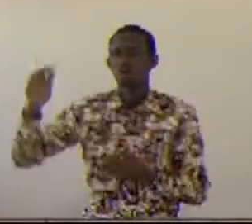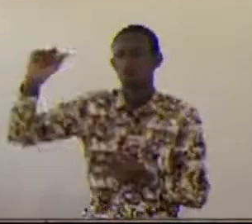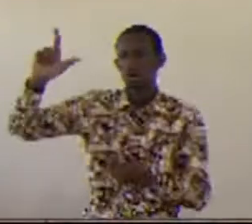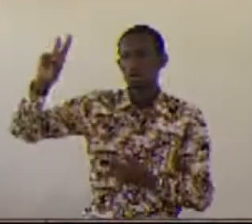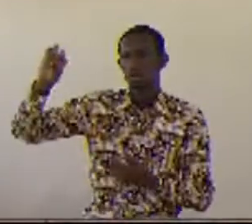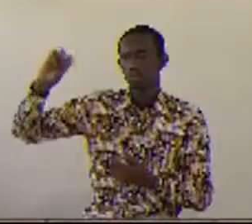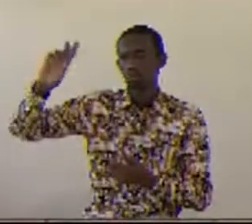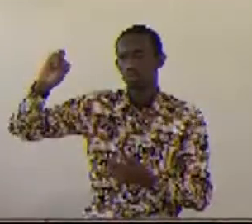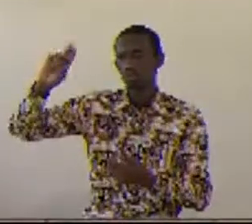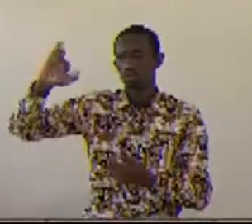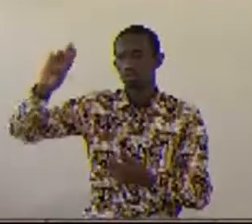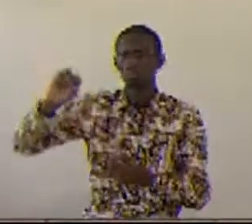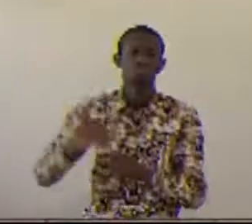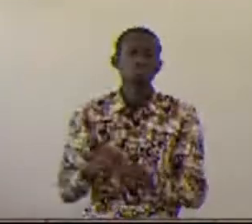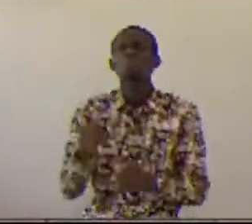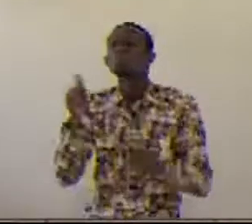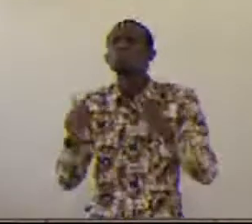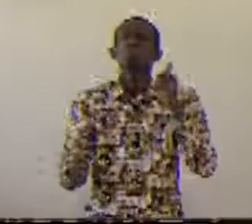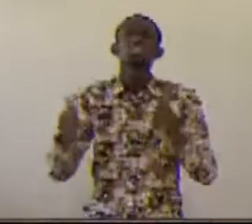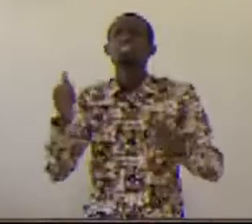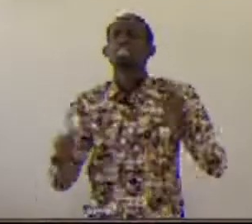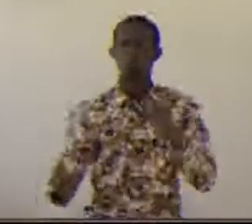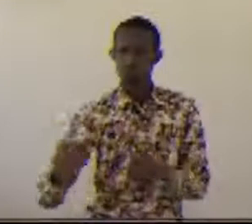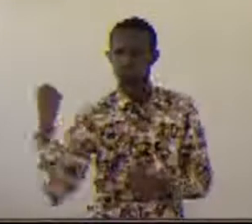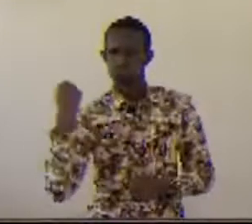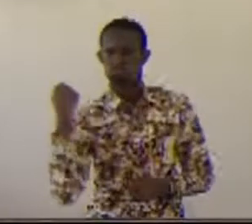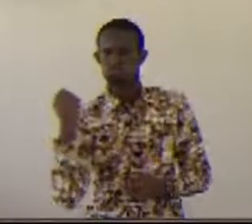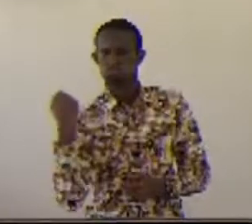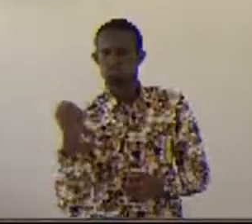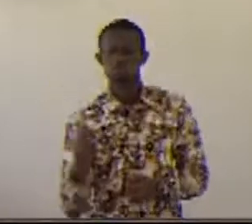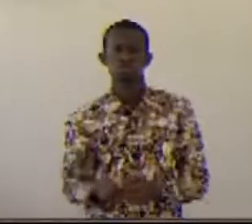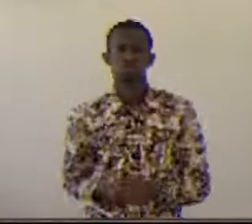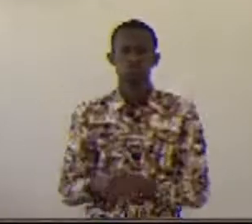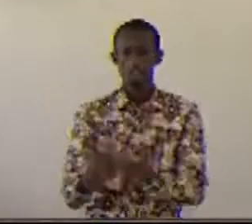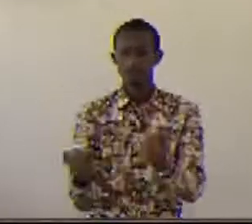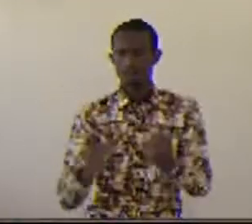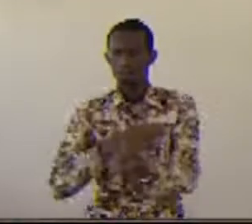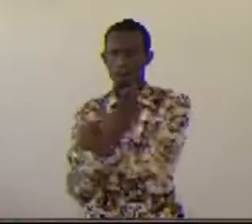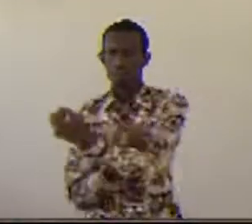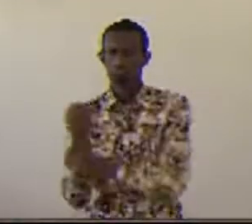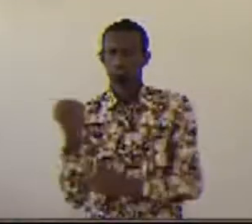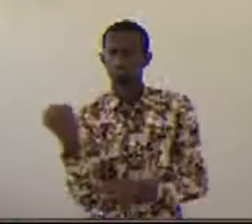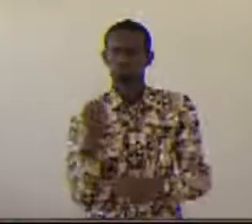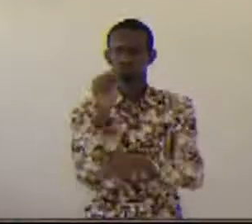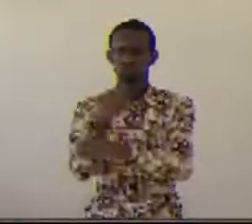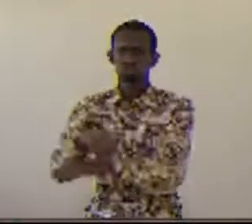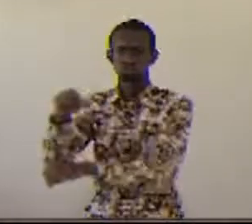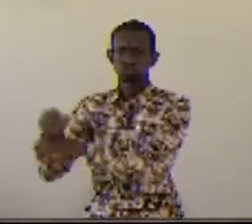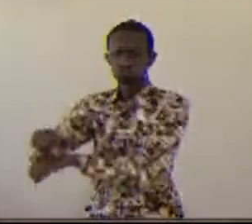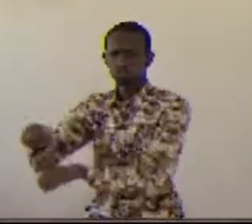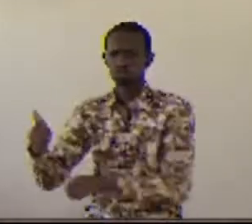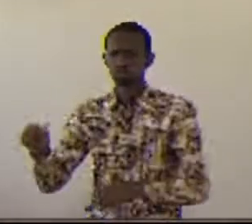stronger or has stronger attractive forces, stronger metallic